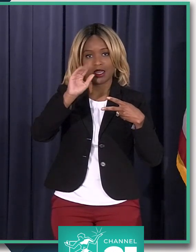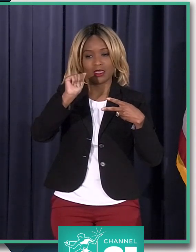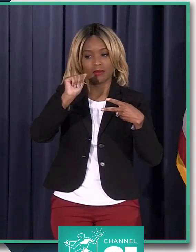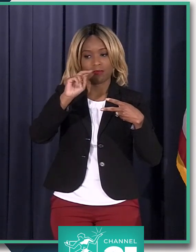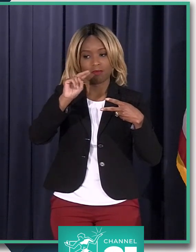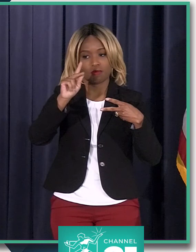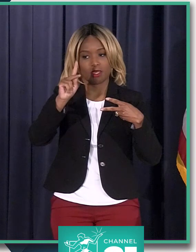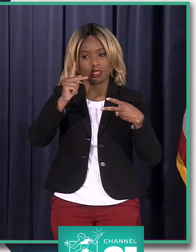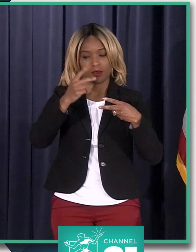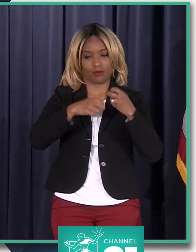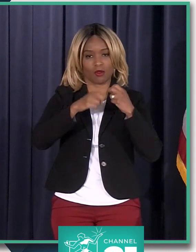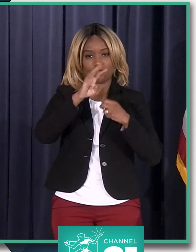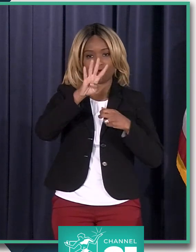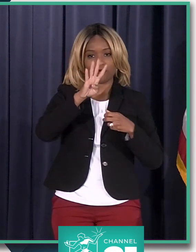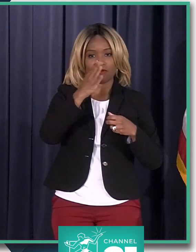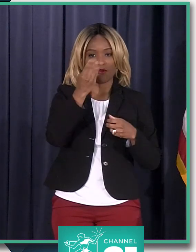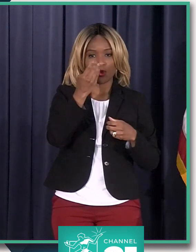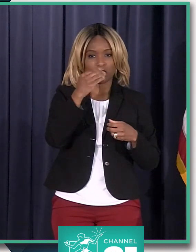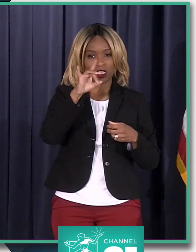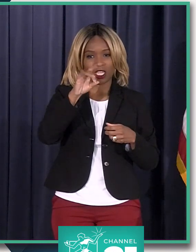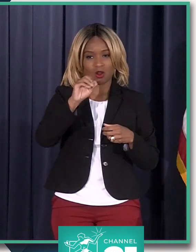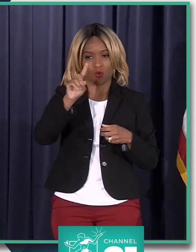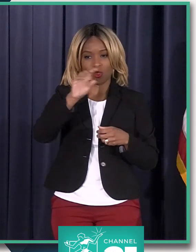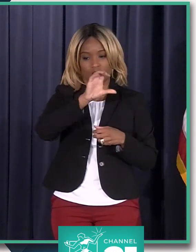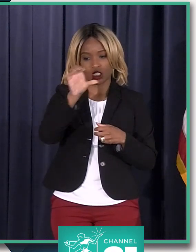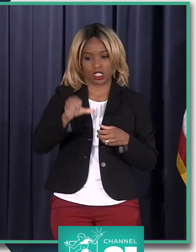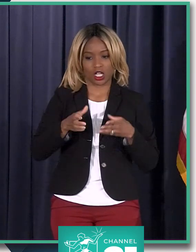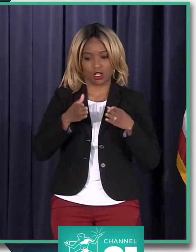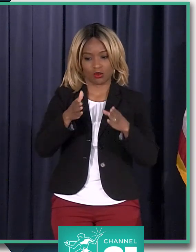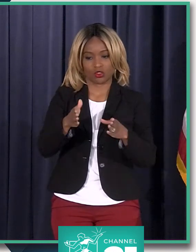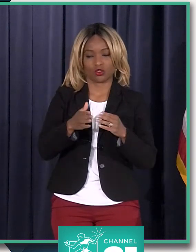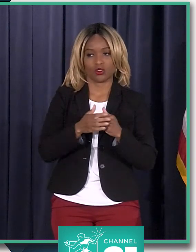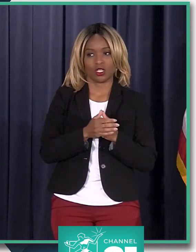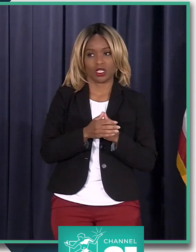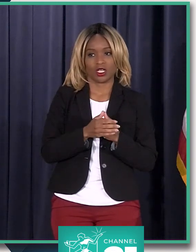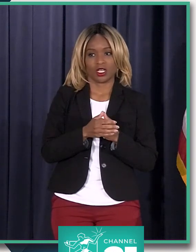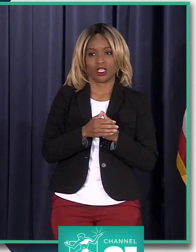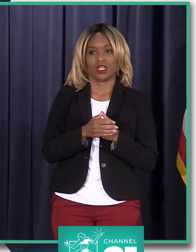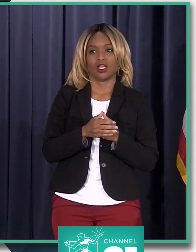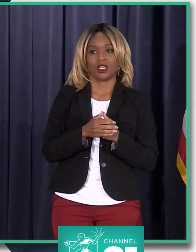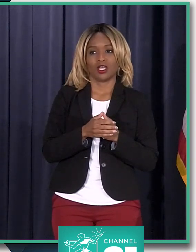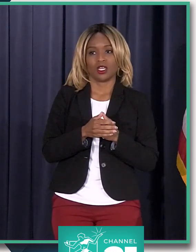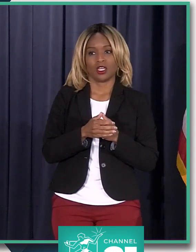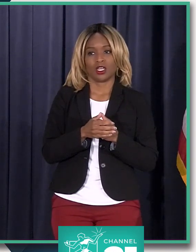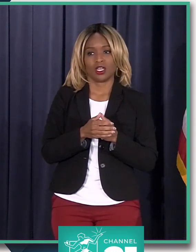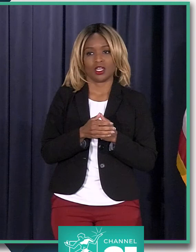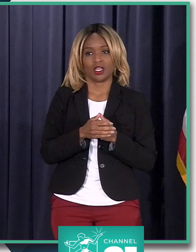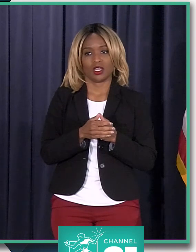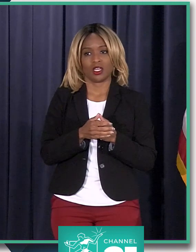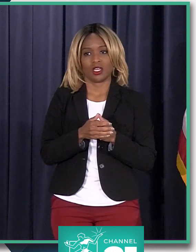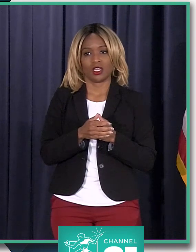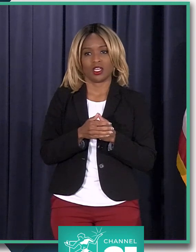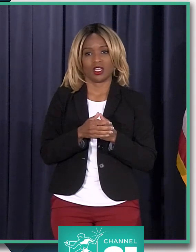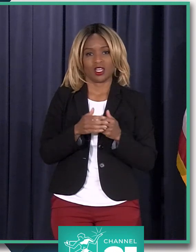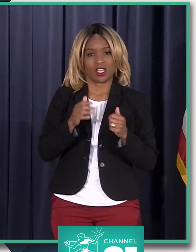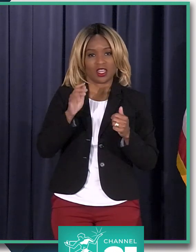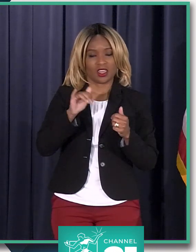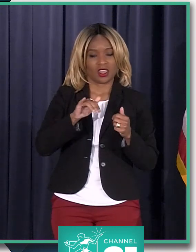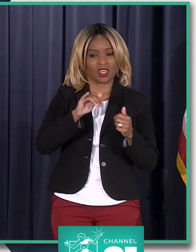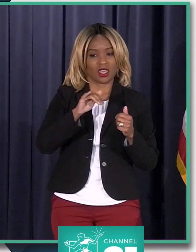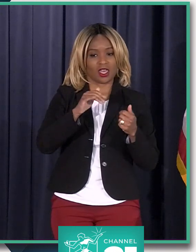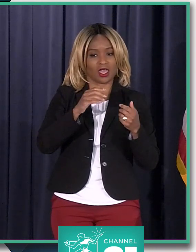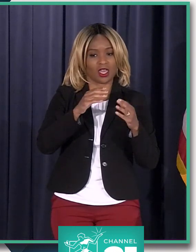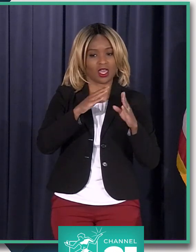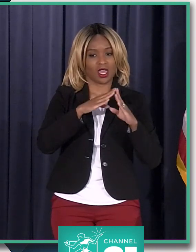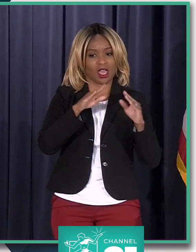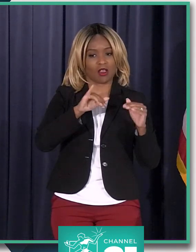on 14801 Chicago Street. Okay. The guys they bought the house back. I've been doing my homework. June